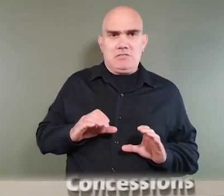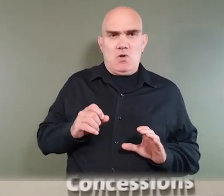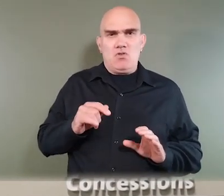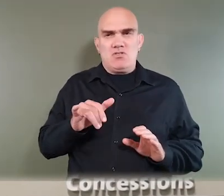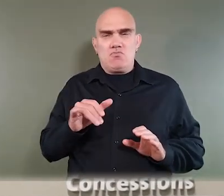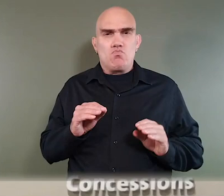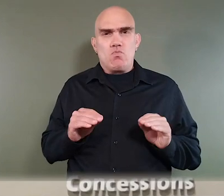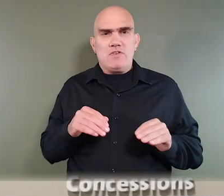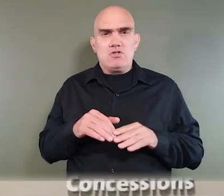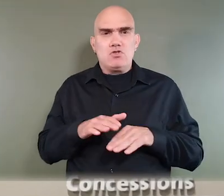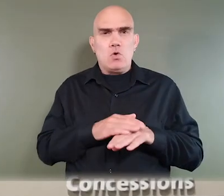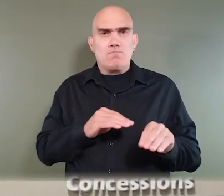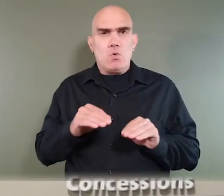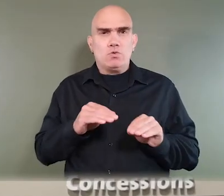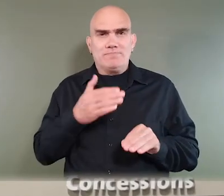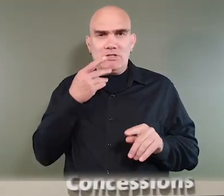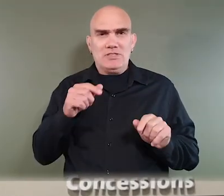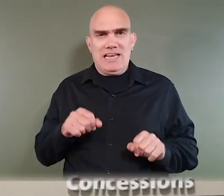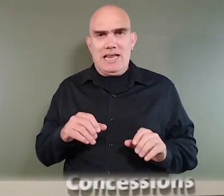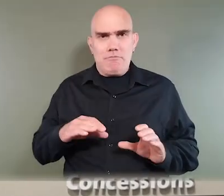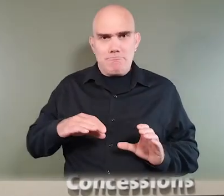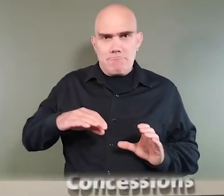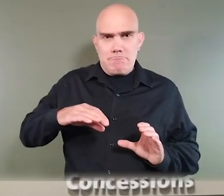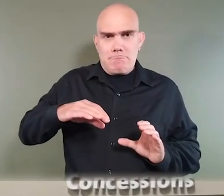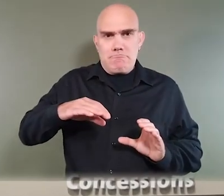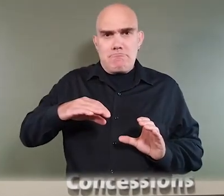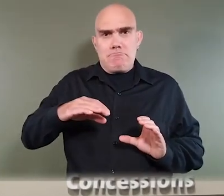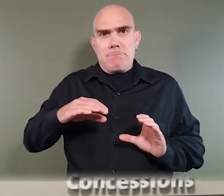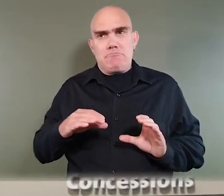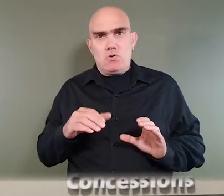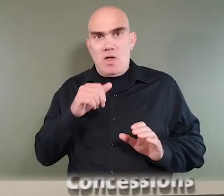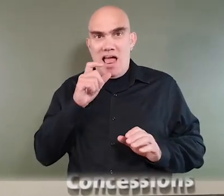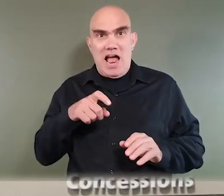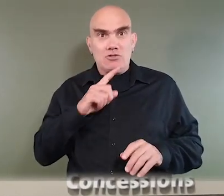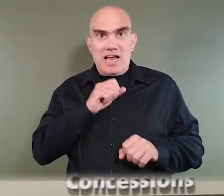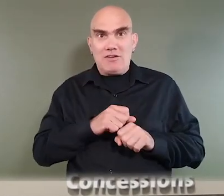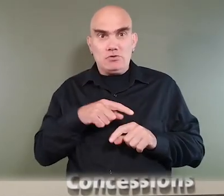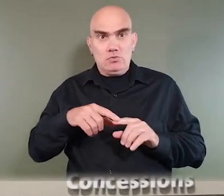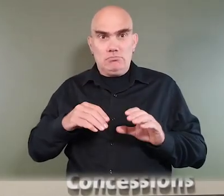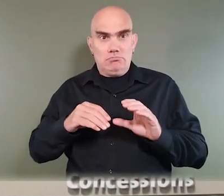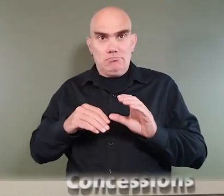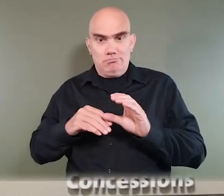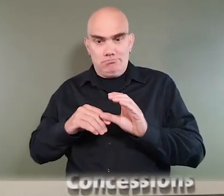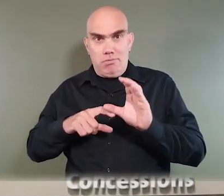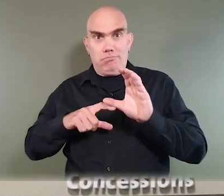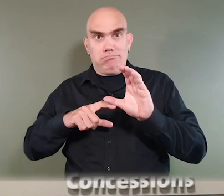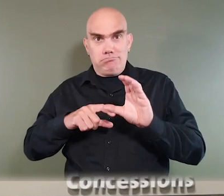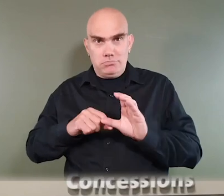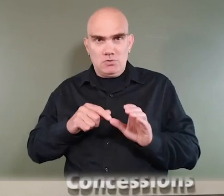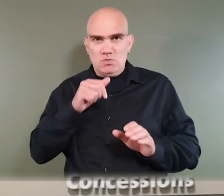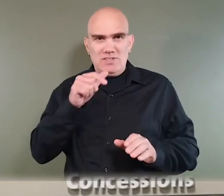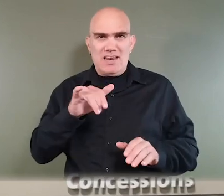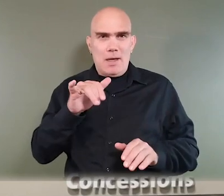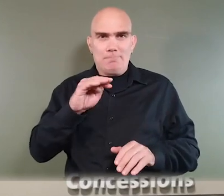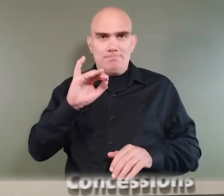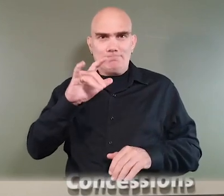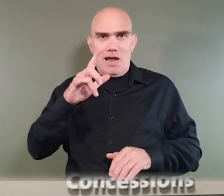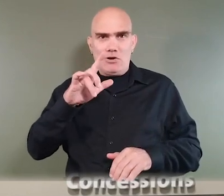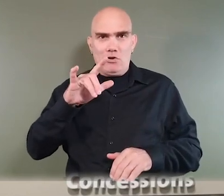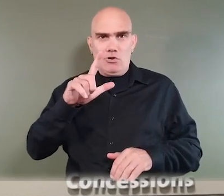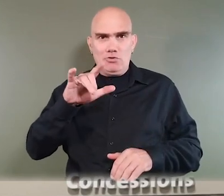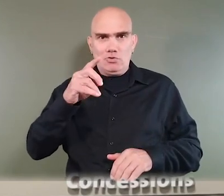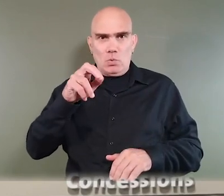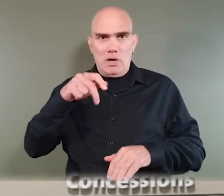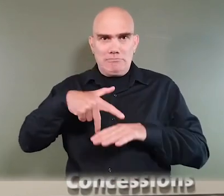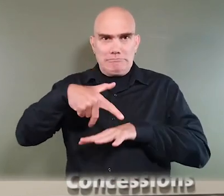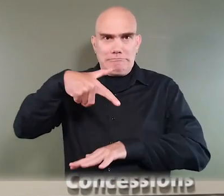motion the best you can. You don't actually have to get air here. We're not doing a Michael Jordan thing. Just a wiggle. We're